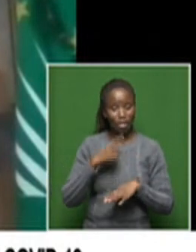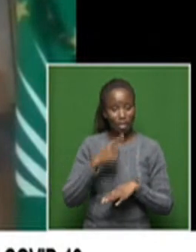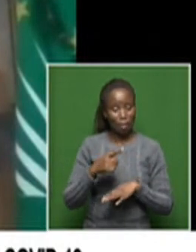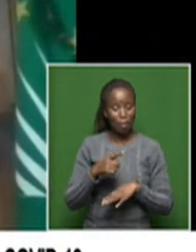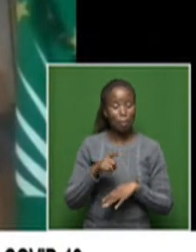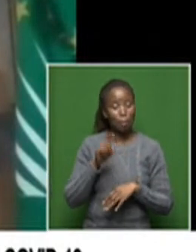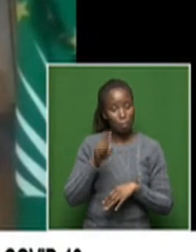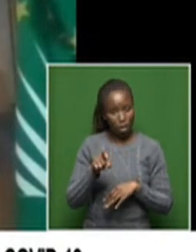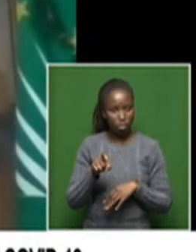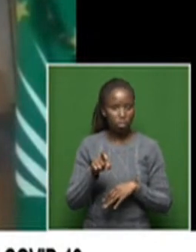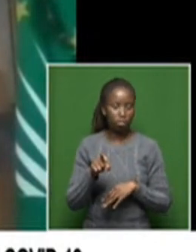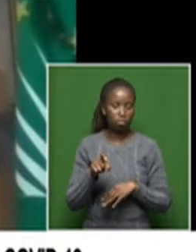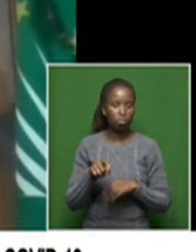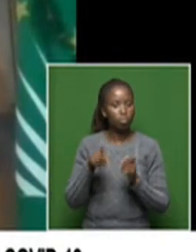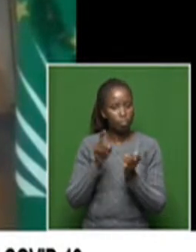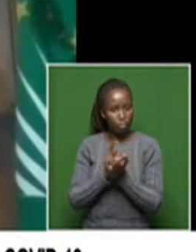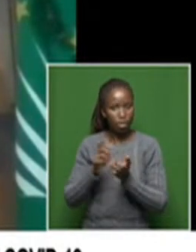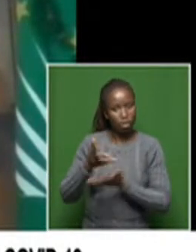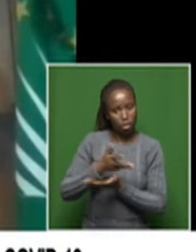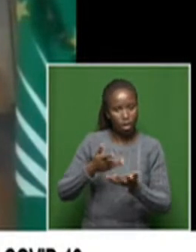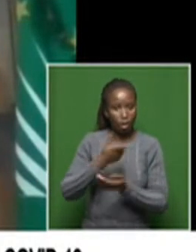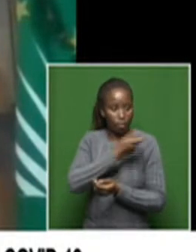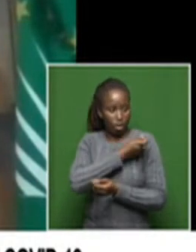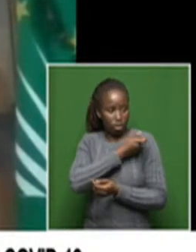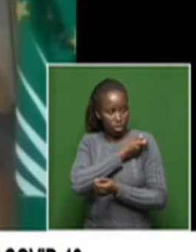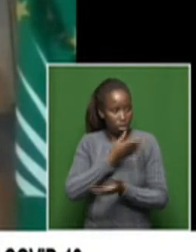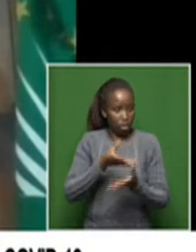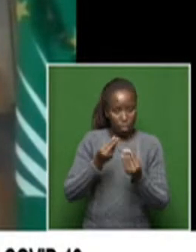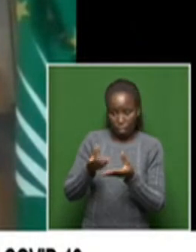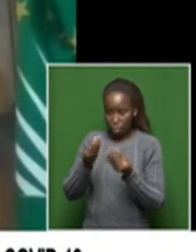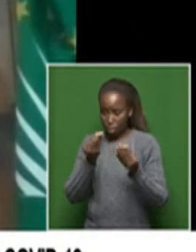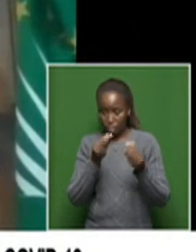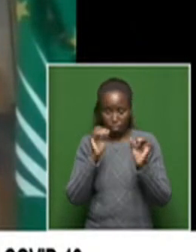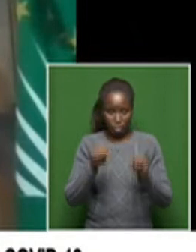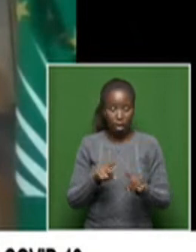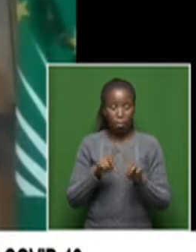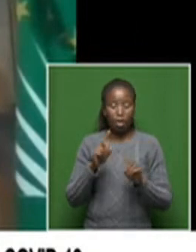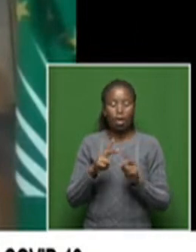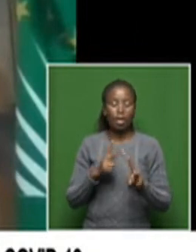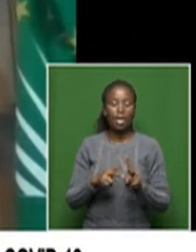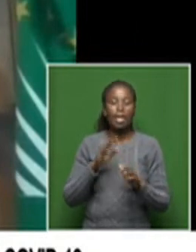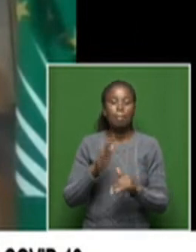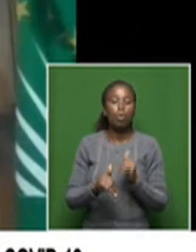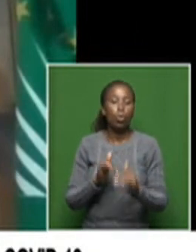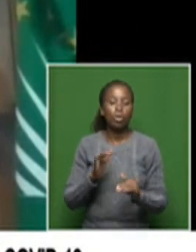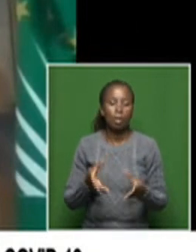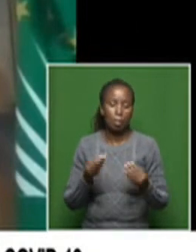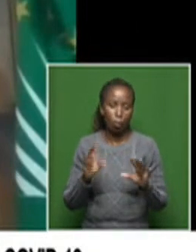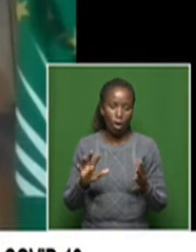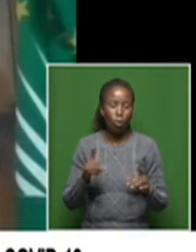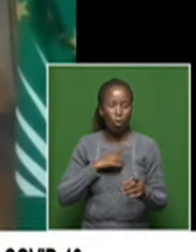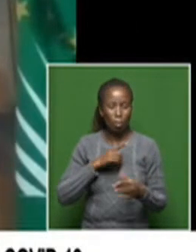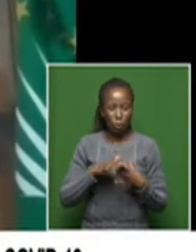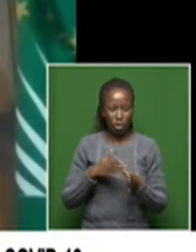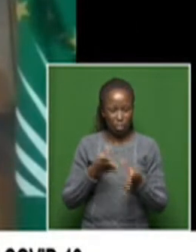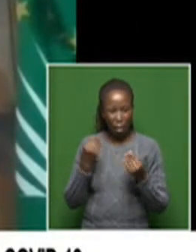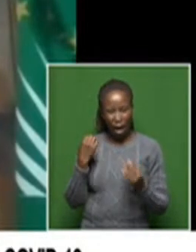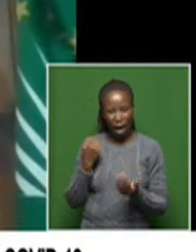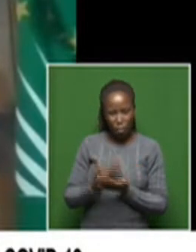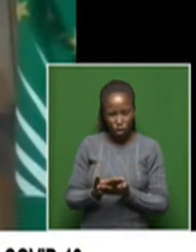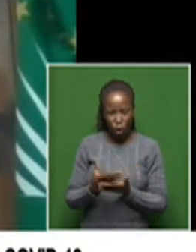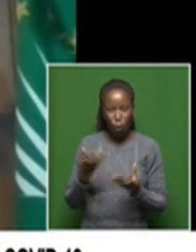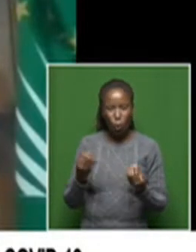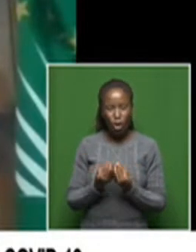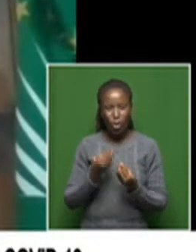to meet in terms of the vaccines that we get. But the process thereof, because there is an application process with the regulator.